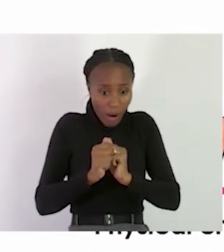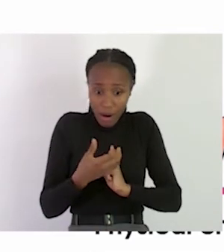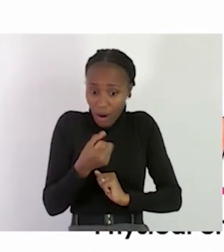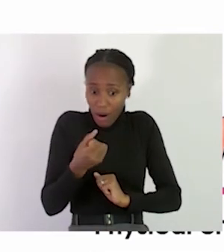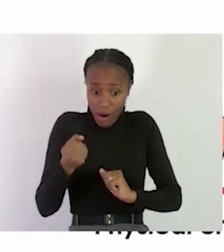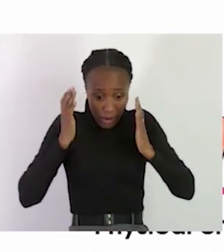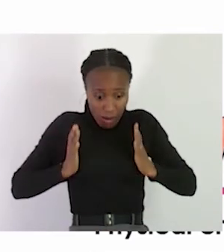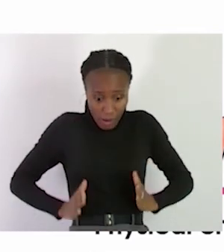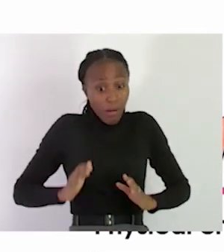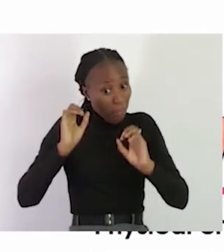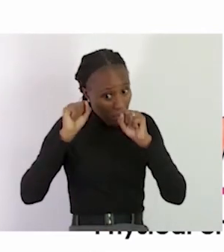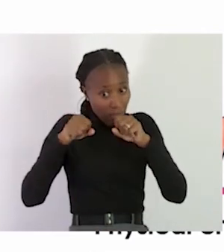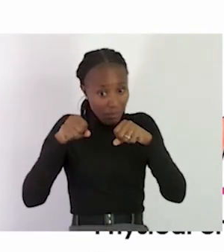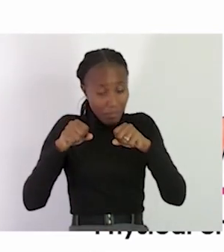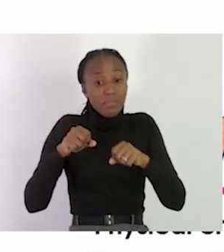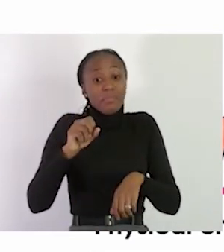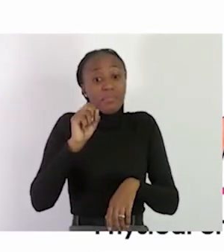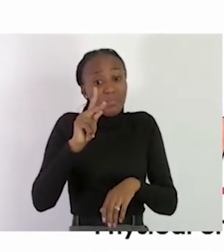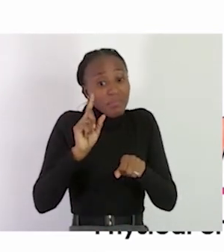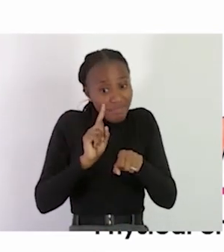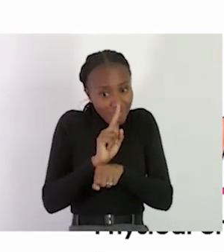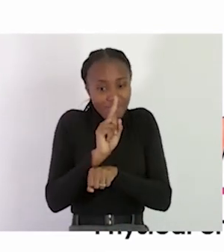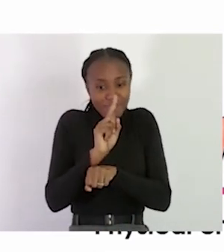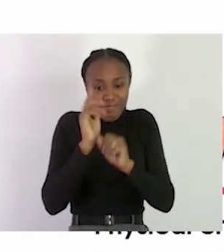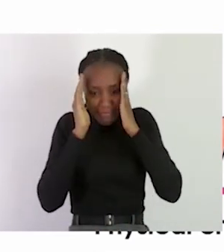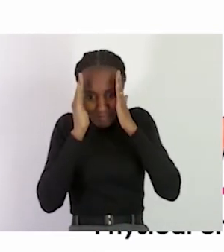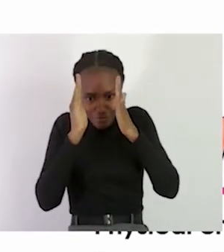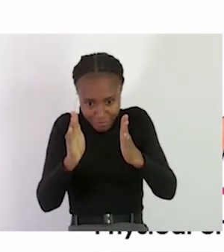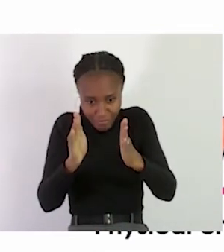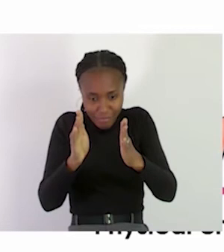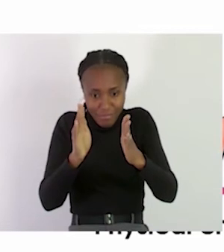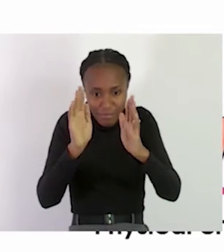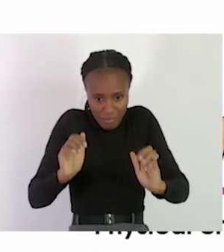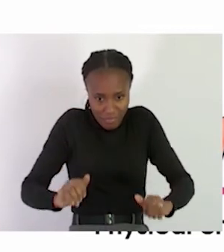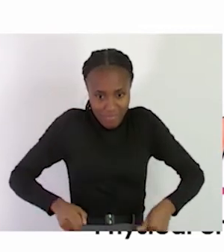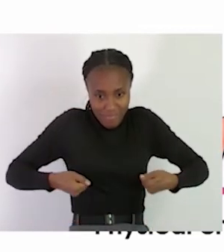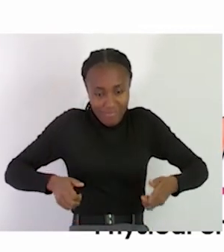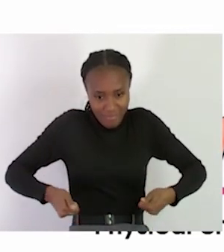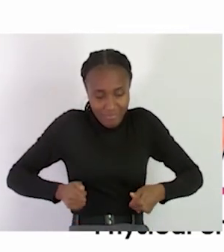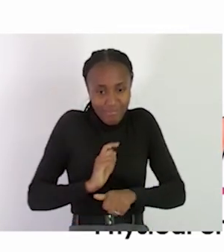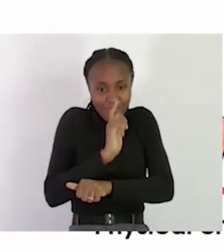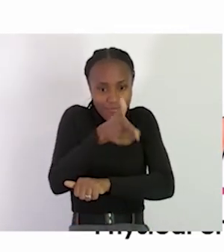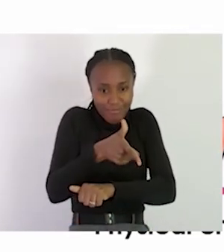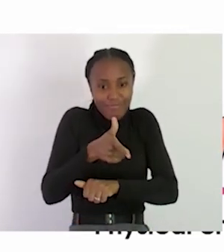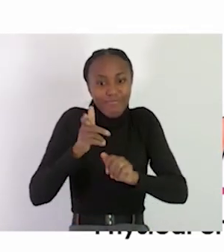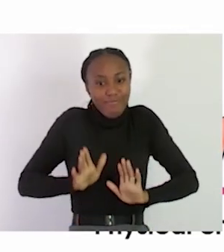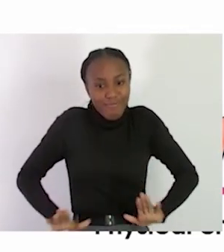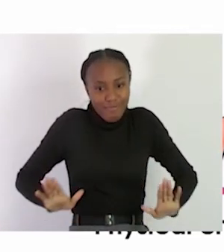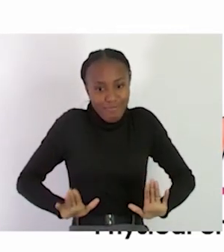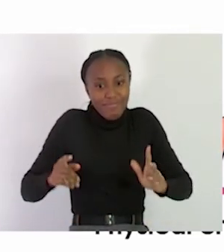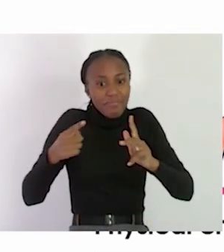body. So we will first look at the changes taking place in boys and then the changes taking place